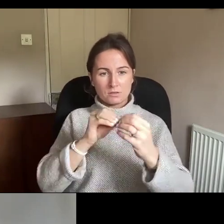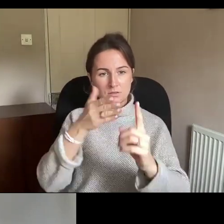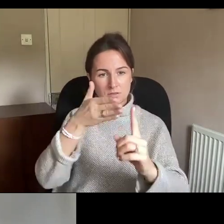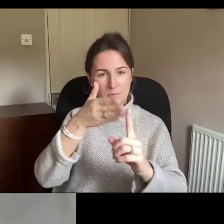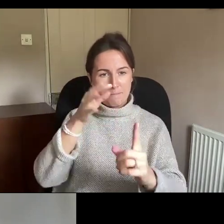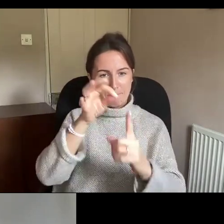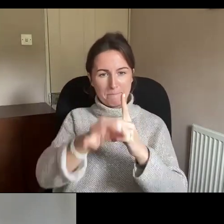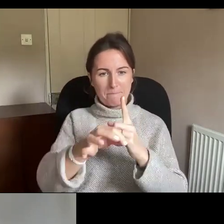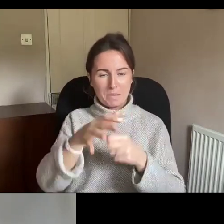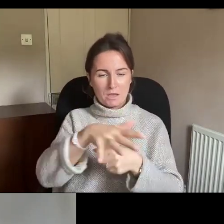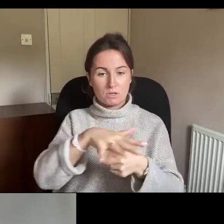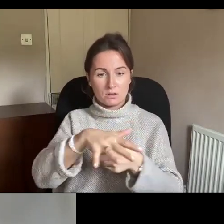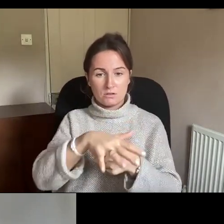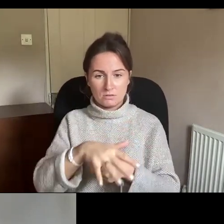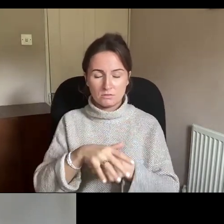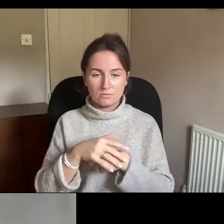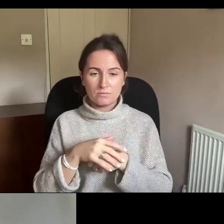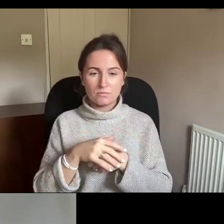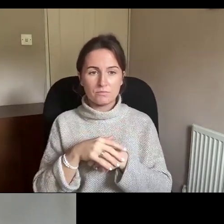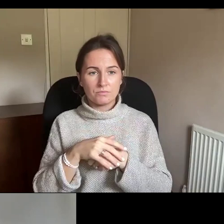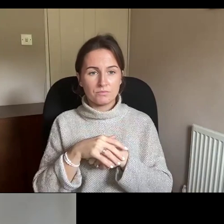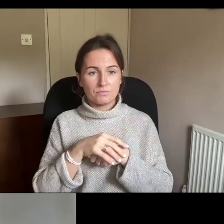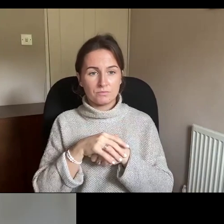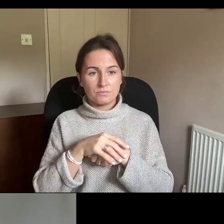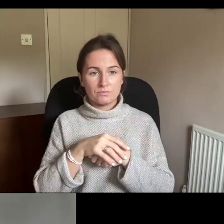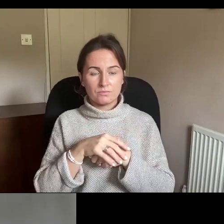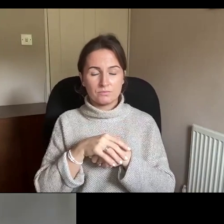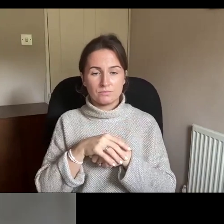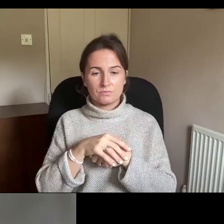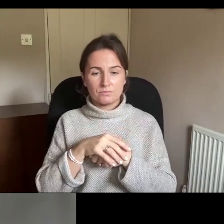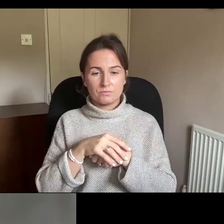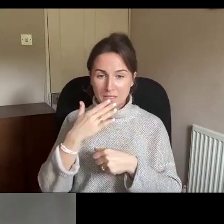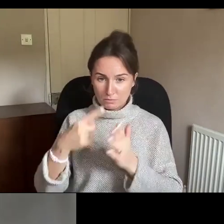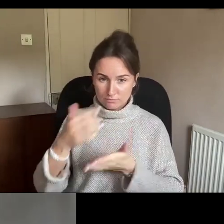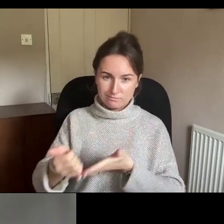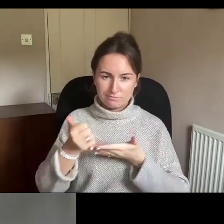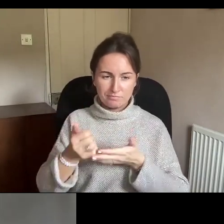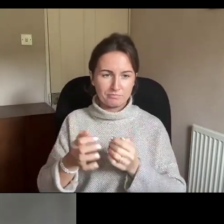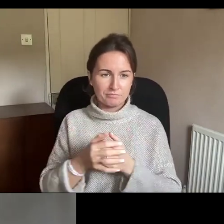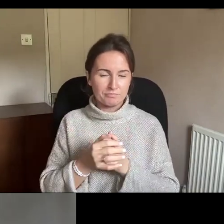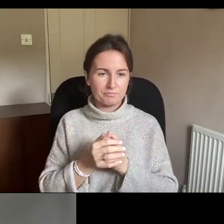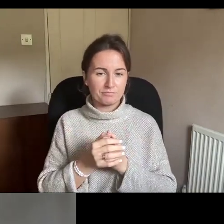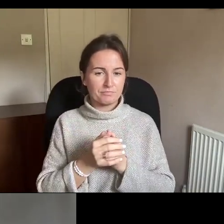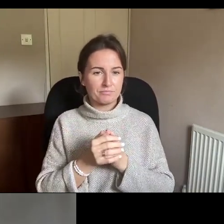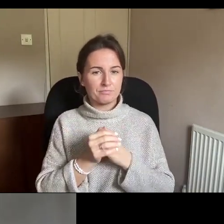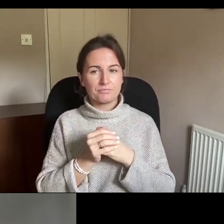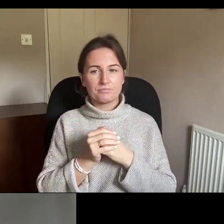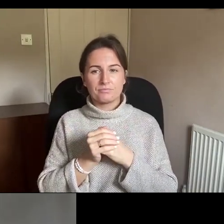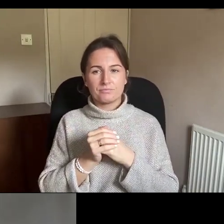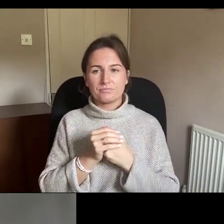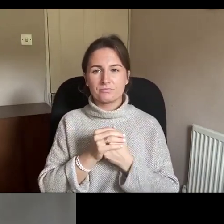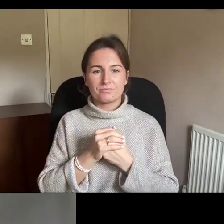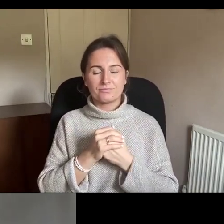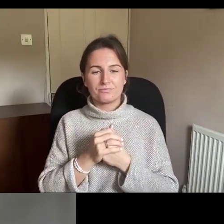and I just need you to help me make sure I'm showing the right things. Sure. Okay.